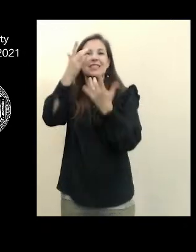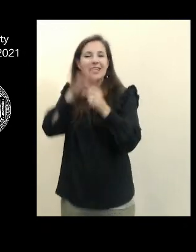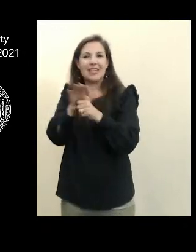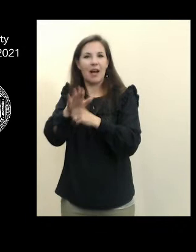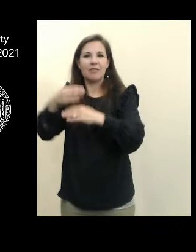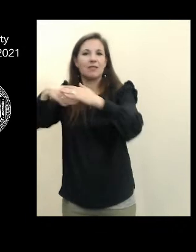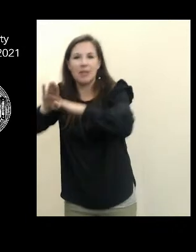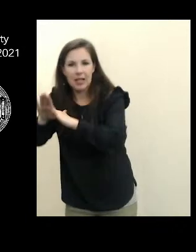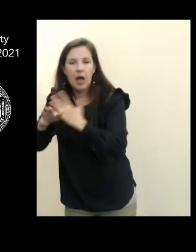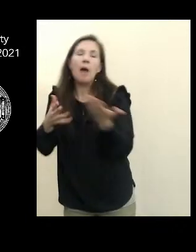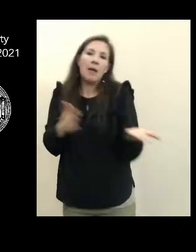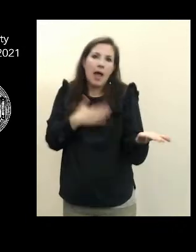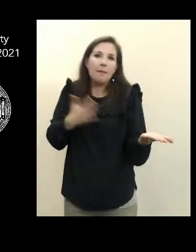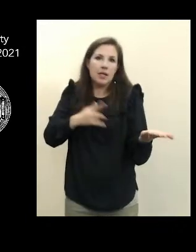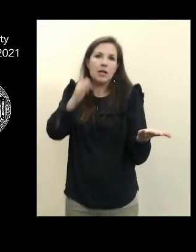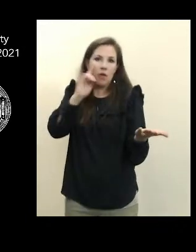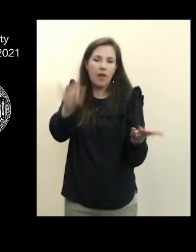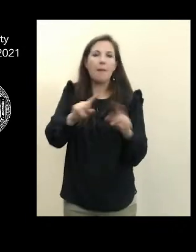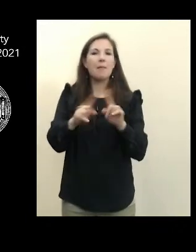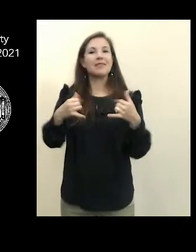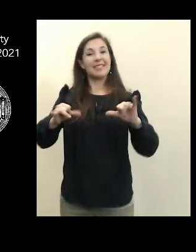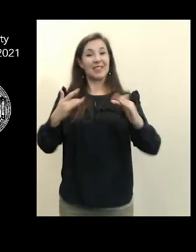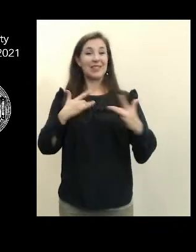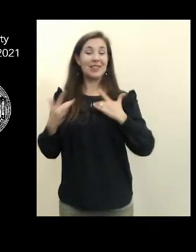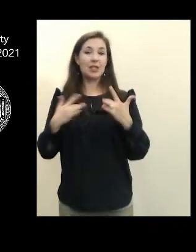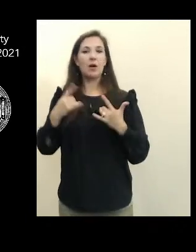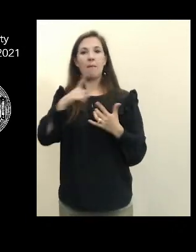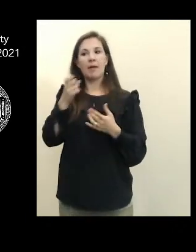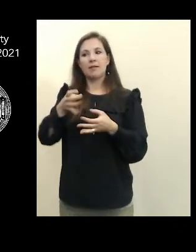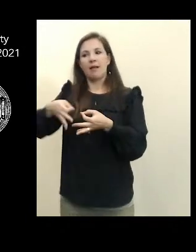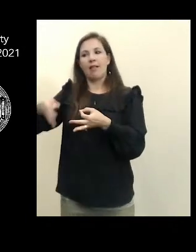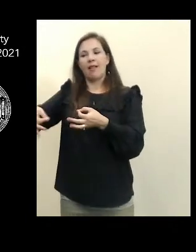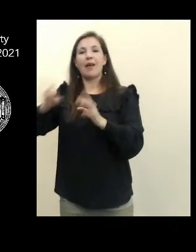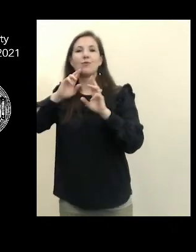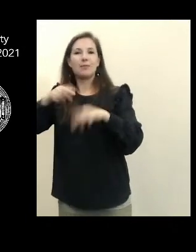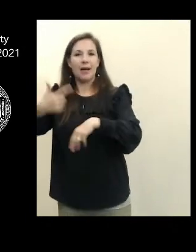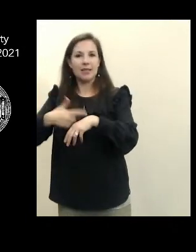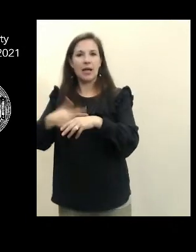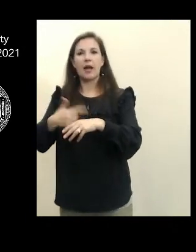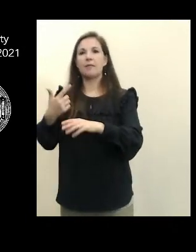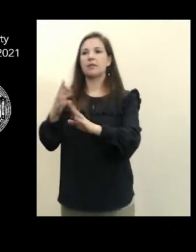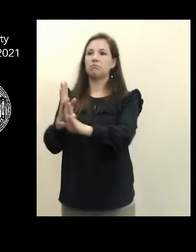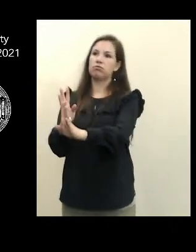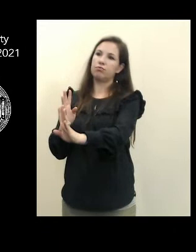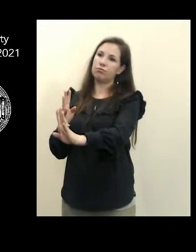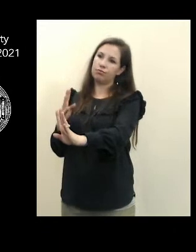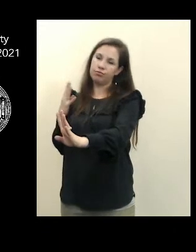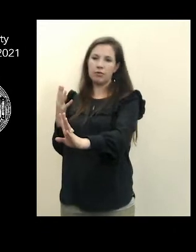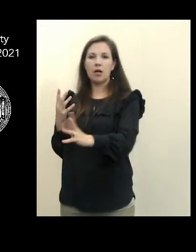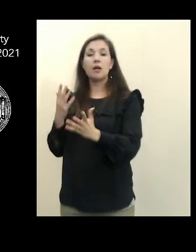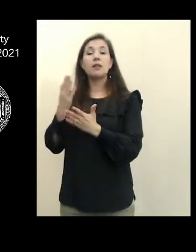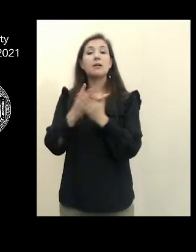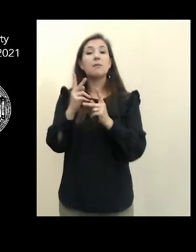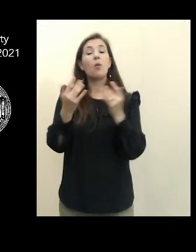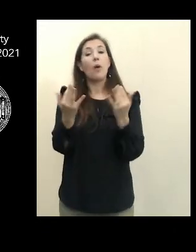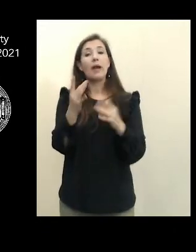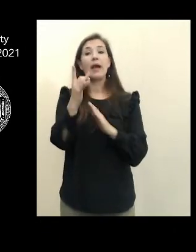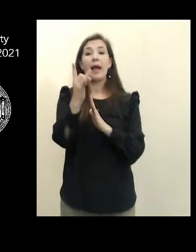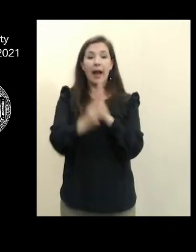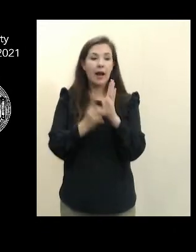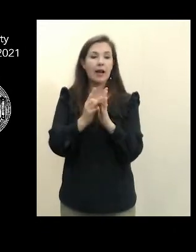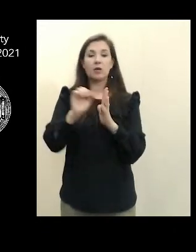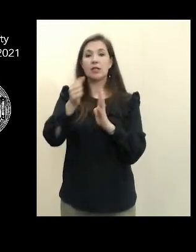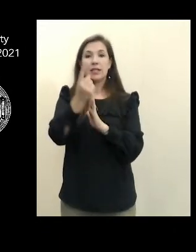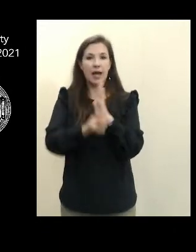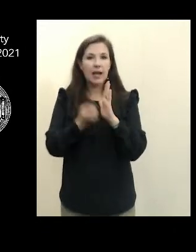happy they're not sick enough to be admitted. But it's a concern because it's delaying response times in hospitals, where some people are waiting 8 to 10 hours to get